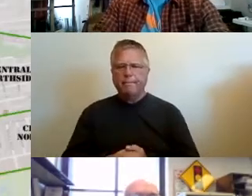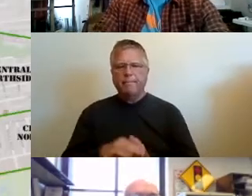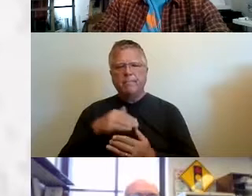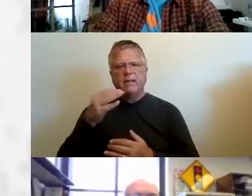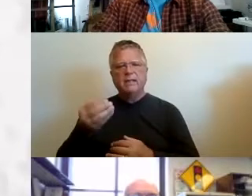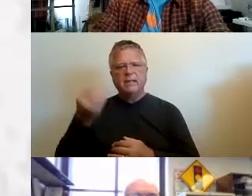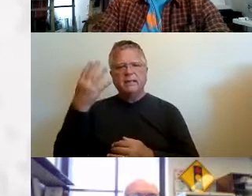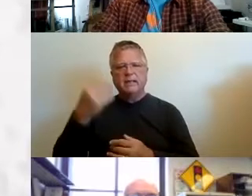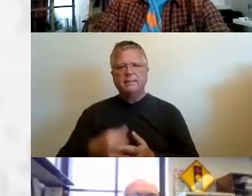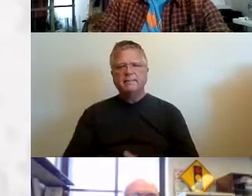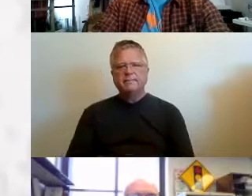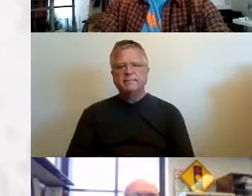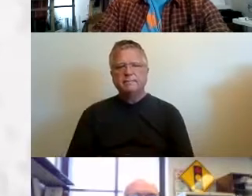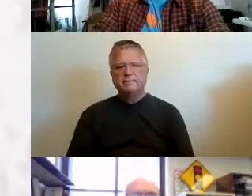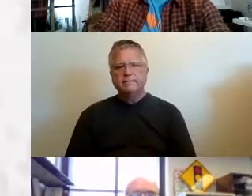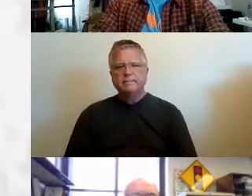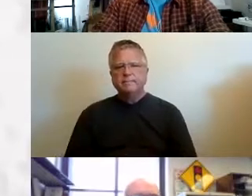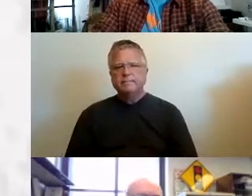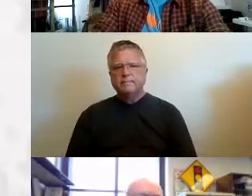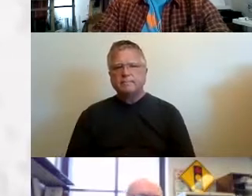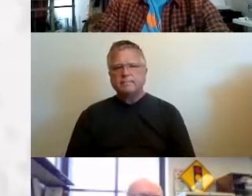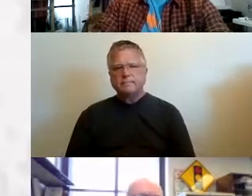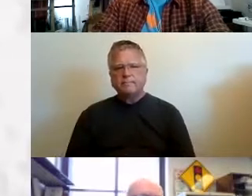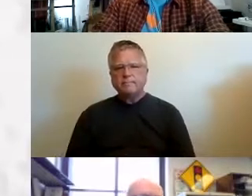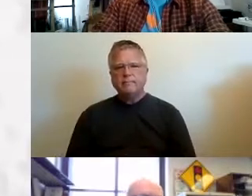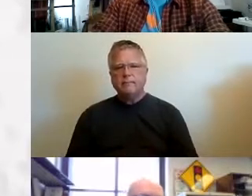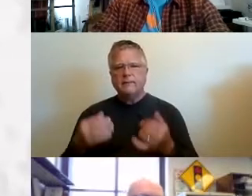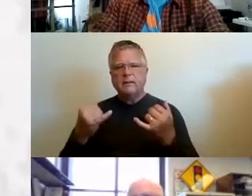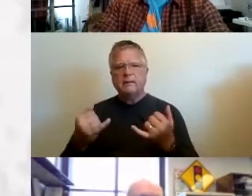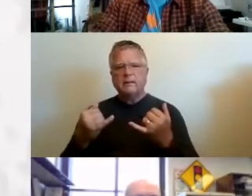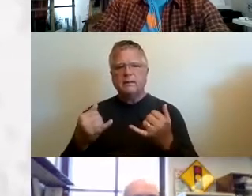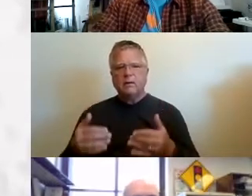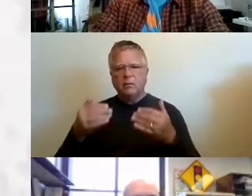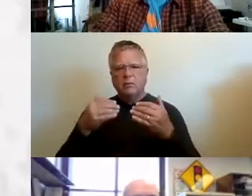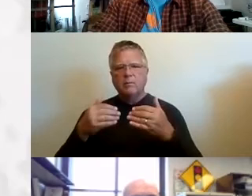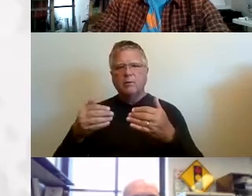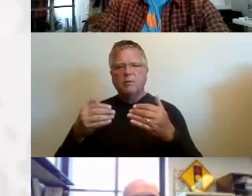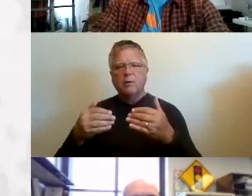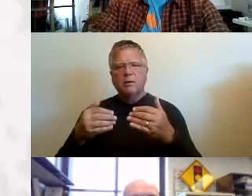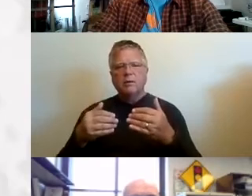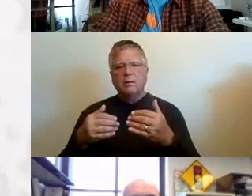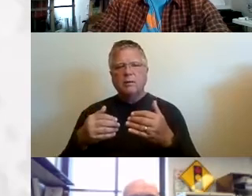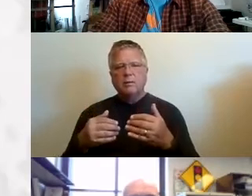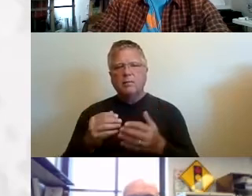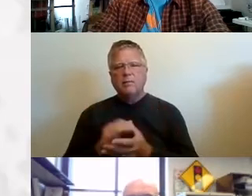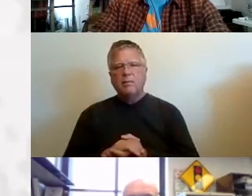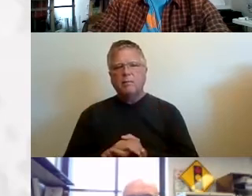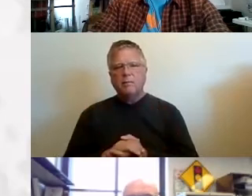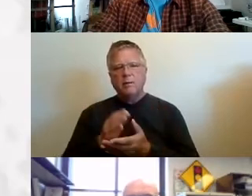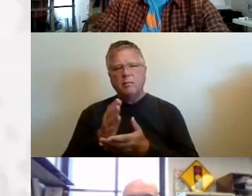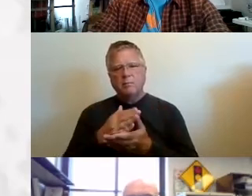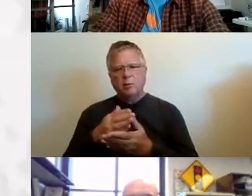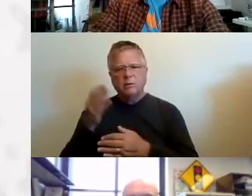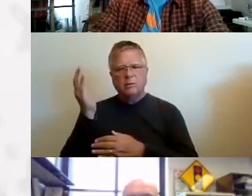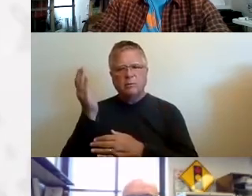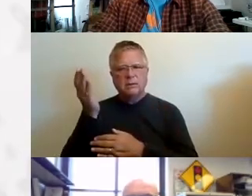please. So with that, now we will move to the main portion of our presentation